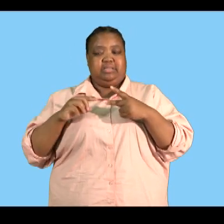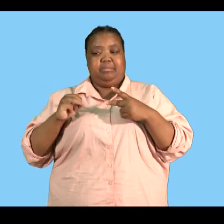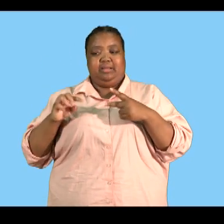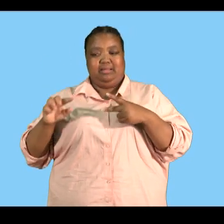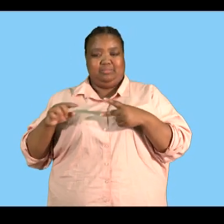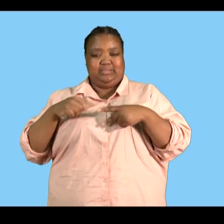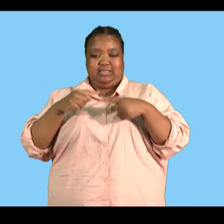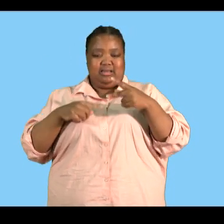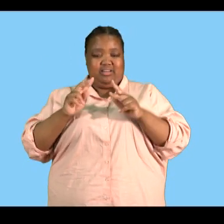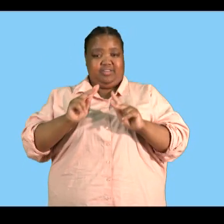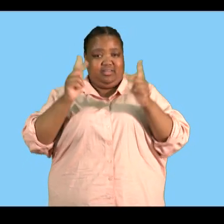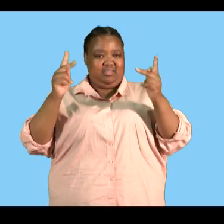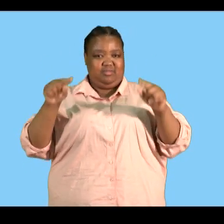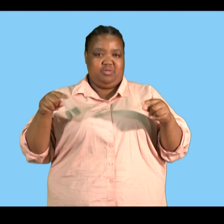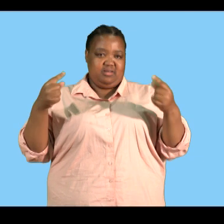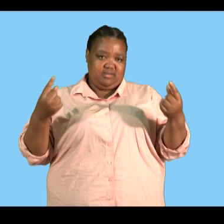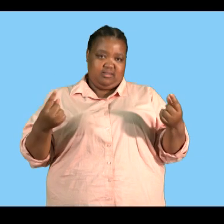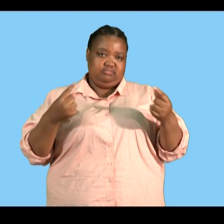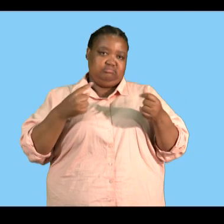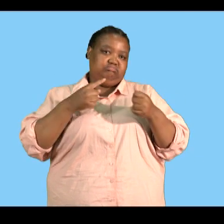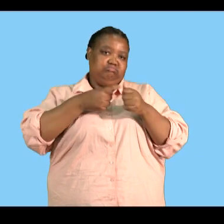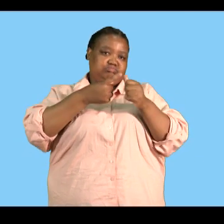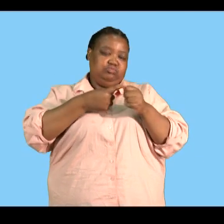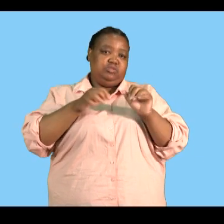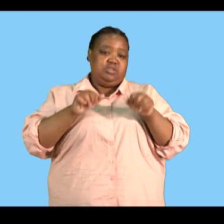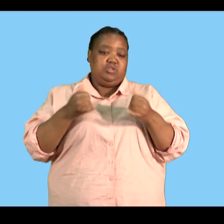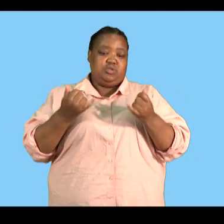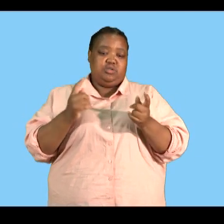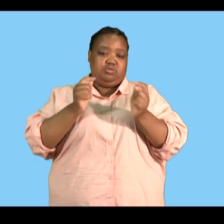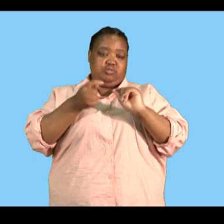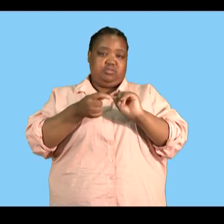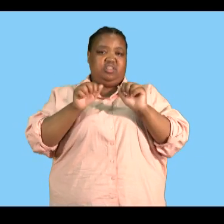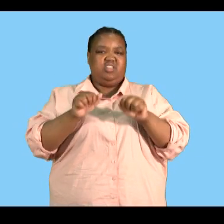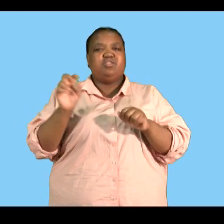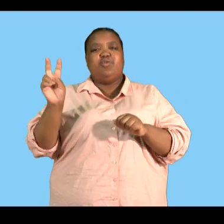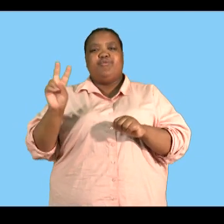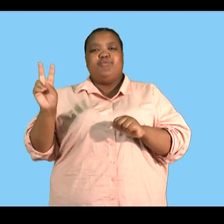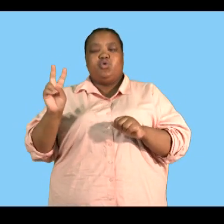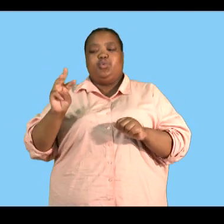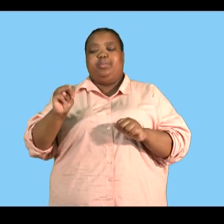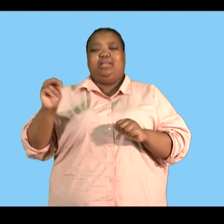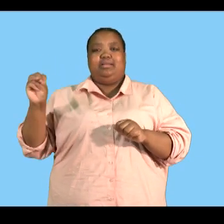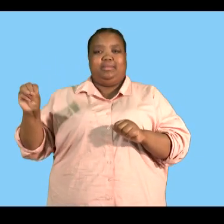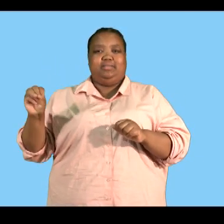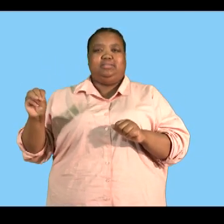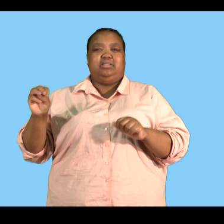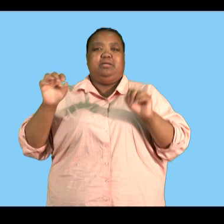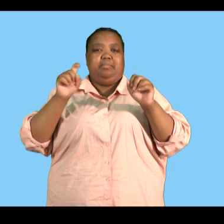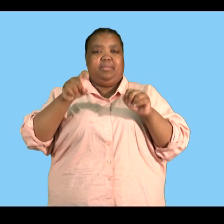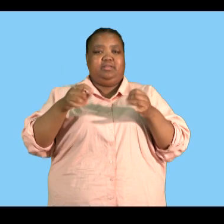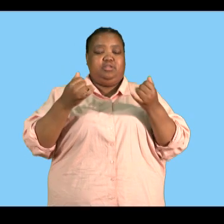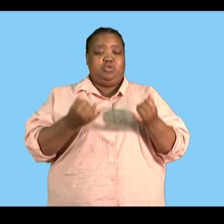so you'll have to convert, because now the question wants us to determine this volume in millimeters. So it simply means we are going